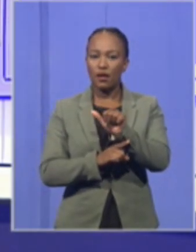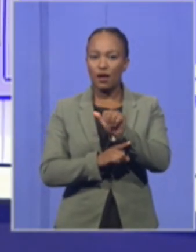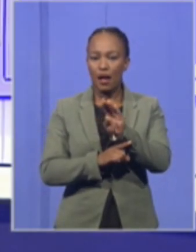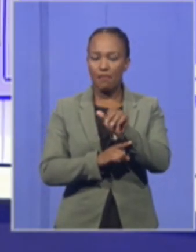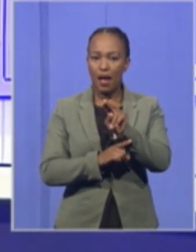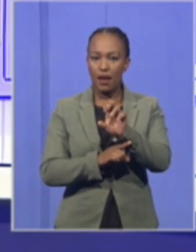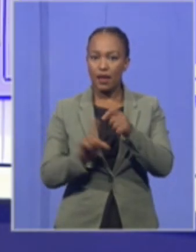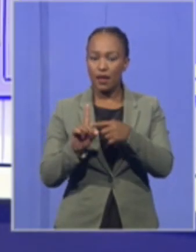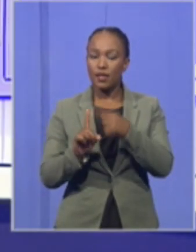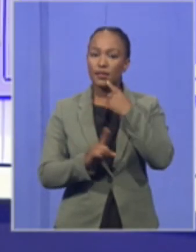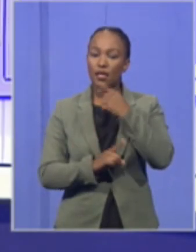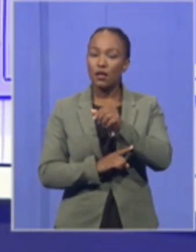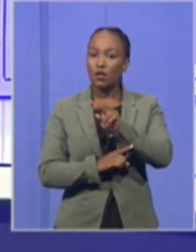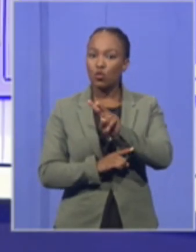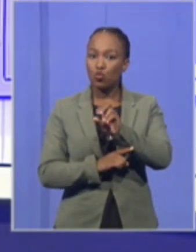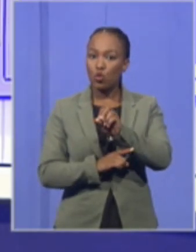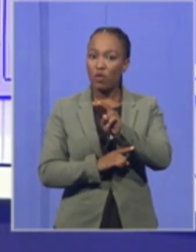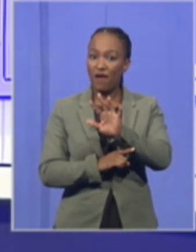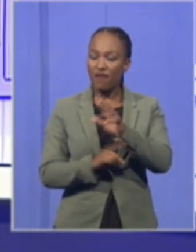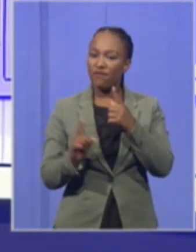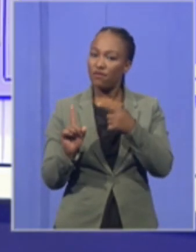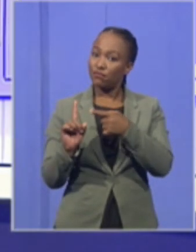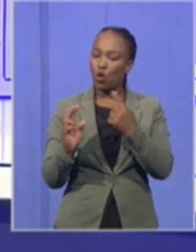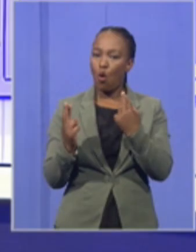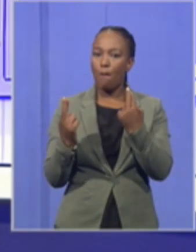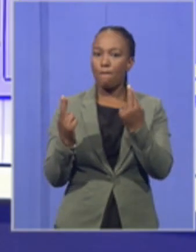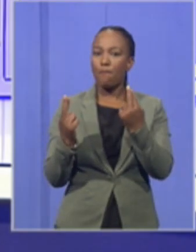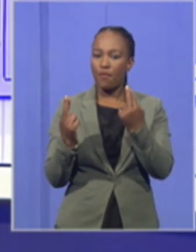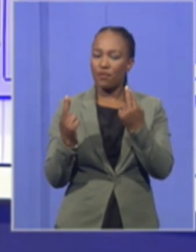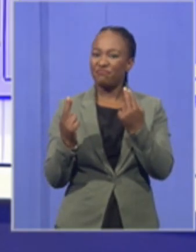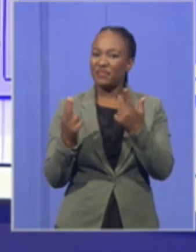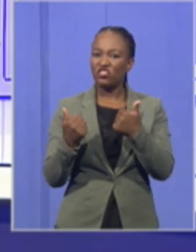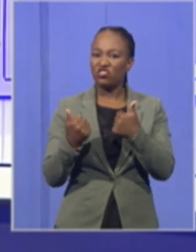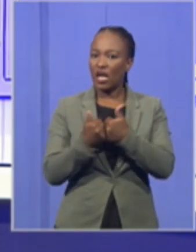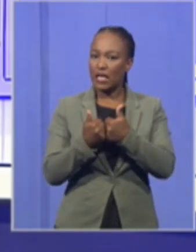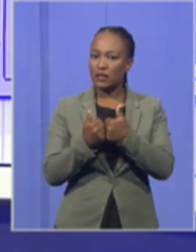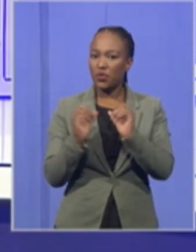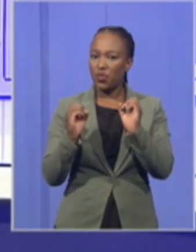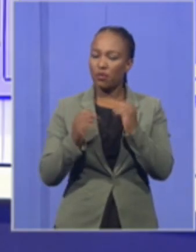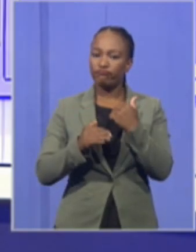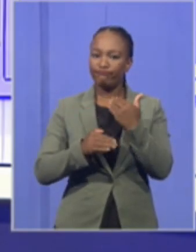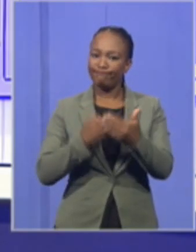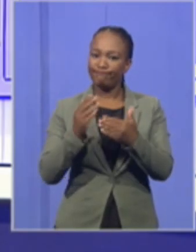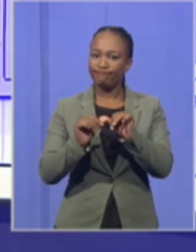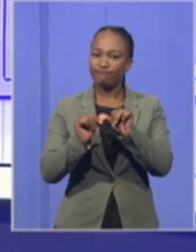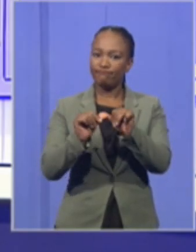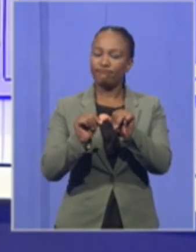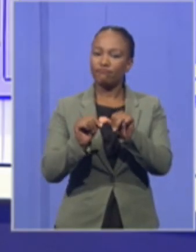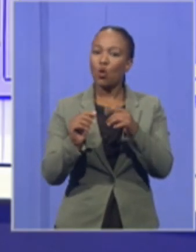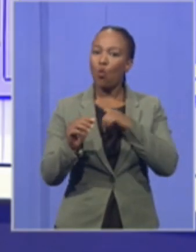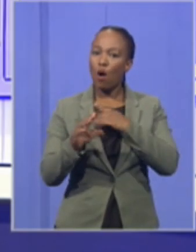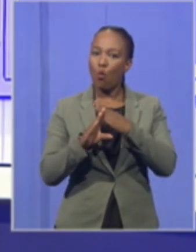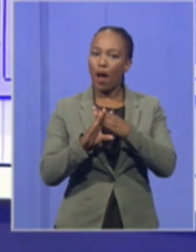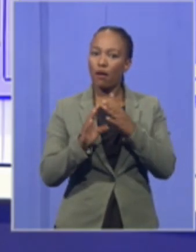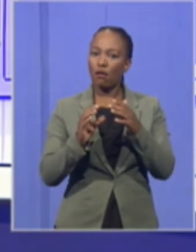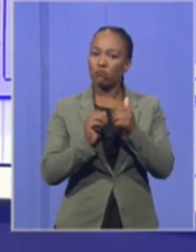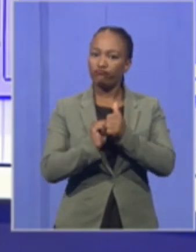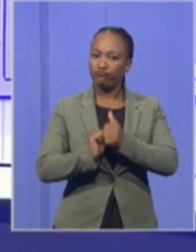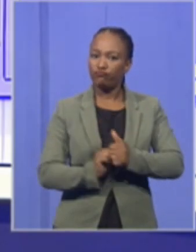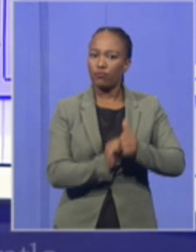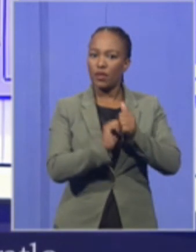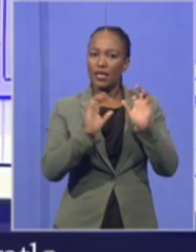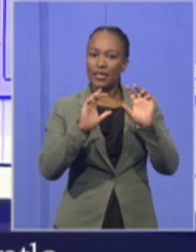wa 2025 o tla simolola ntle le dikgoreletsi. A re se ke bontlhangwe jwa tirisano mmogo gareng ga